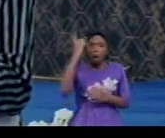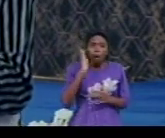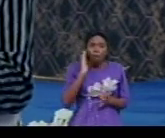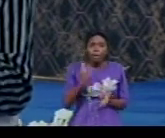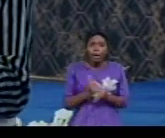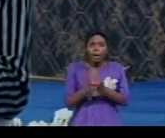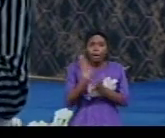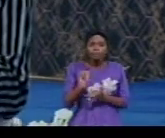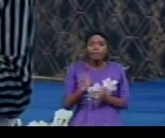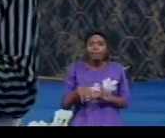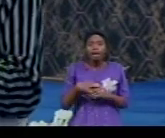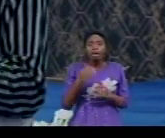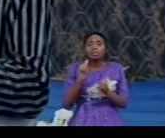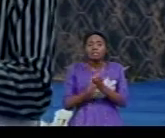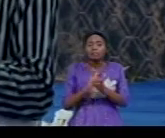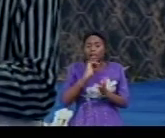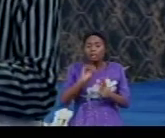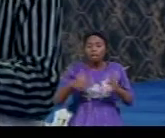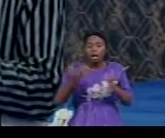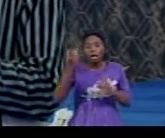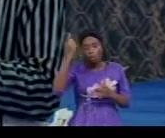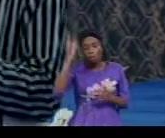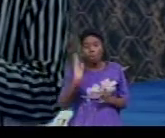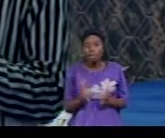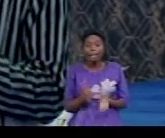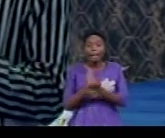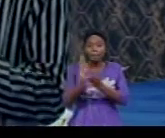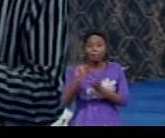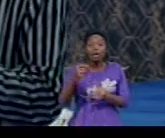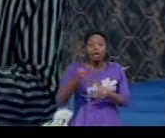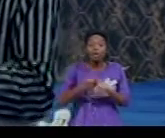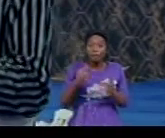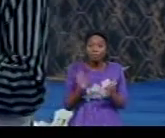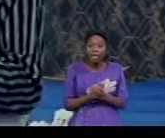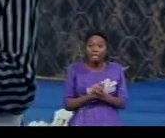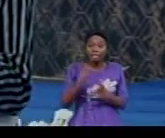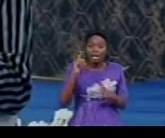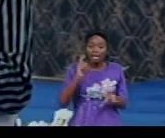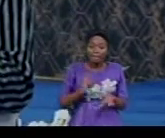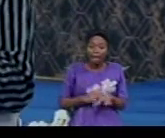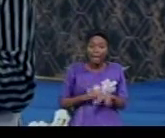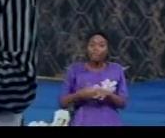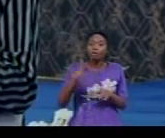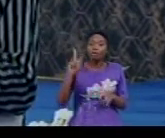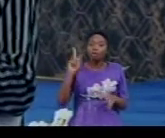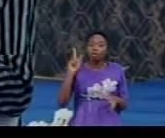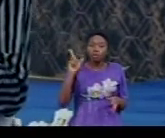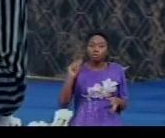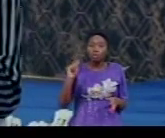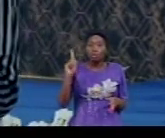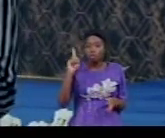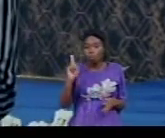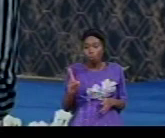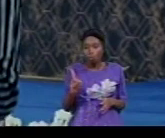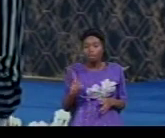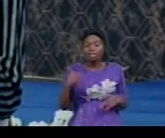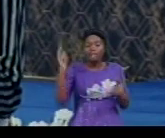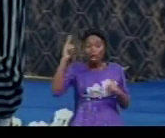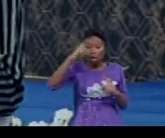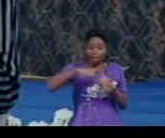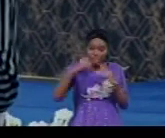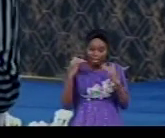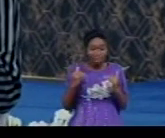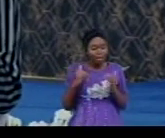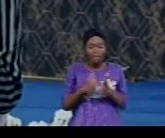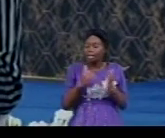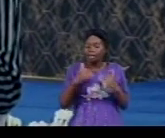helped me. And I want to assure you that from that very 2021, August, September, thereabouts, now, it has not